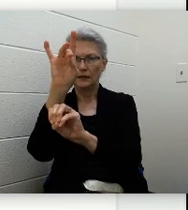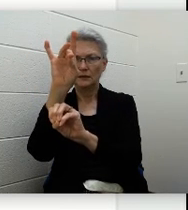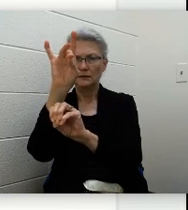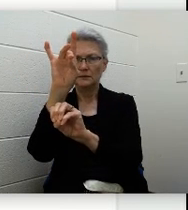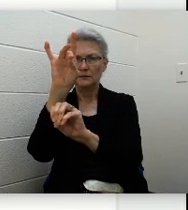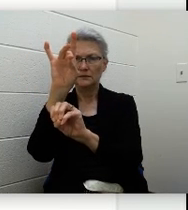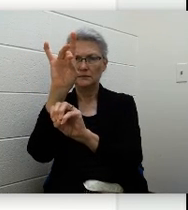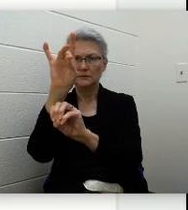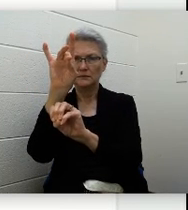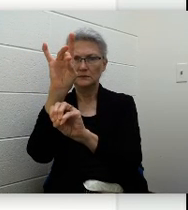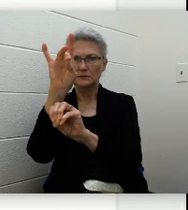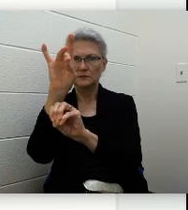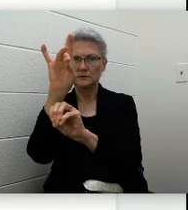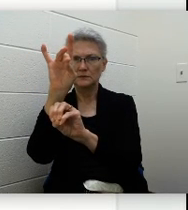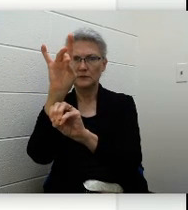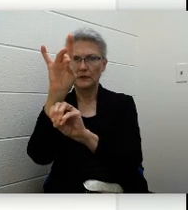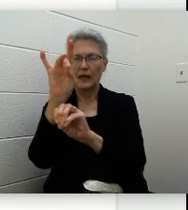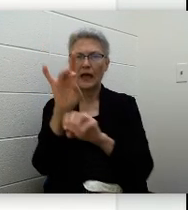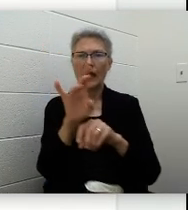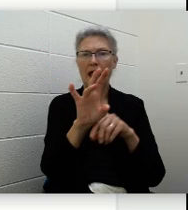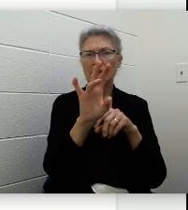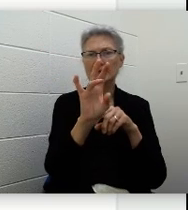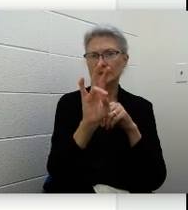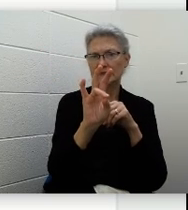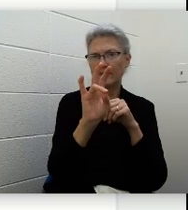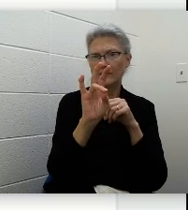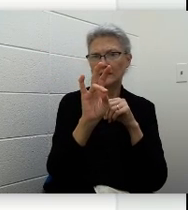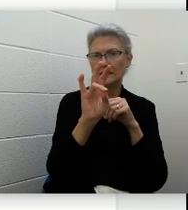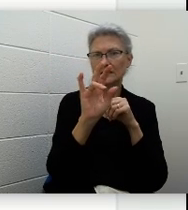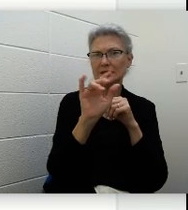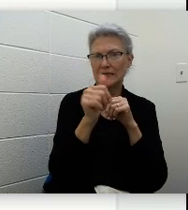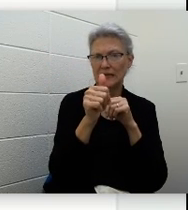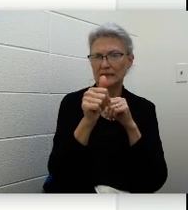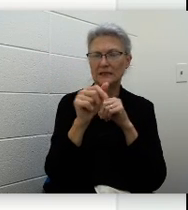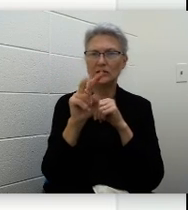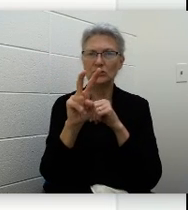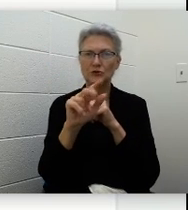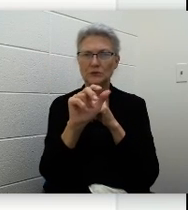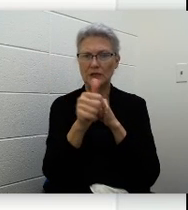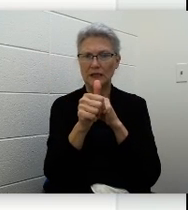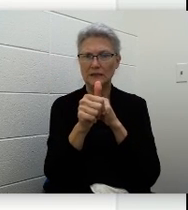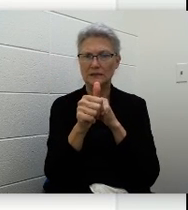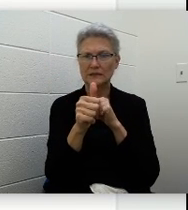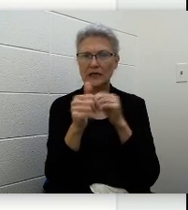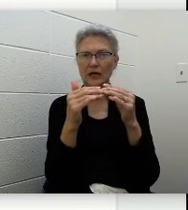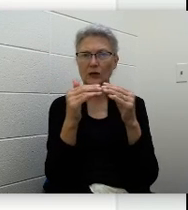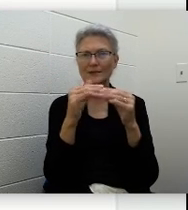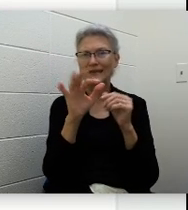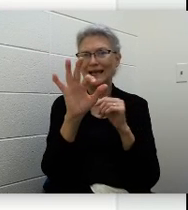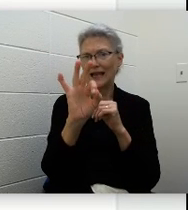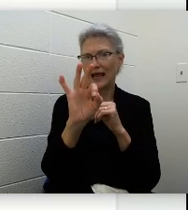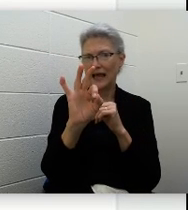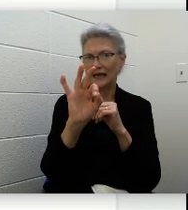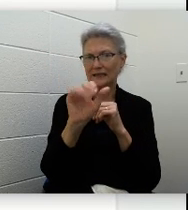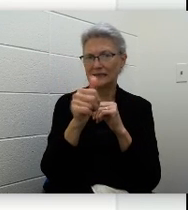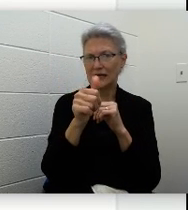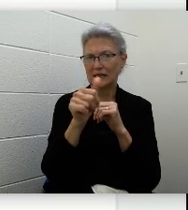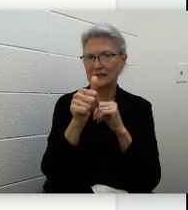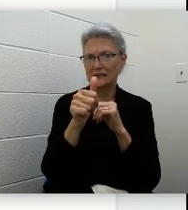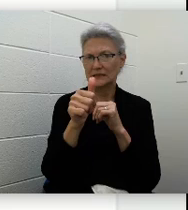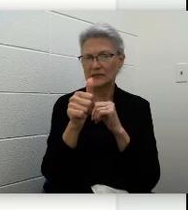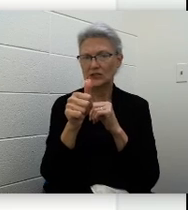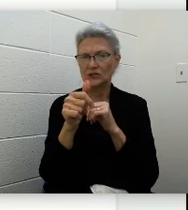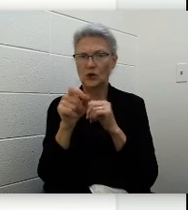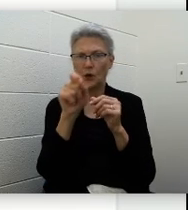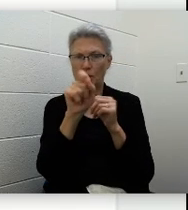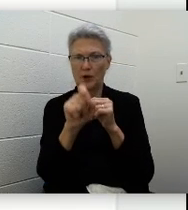I see 7 tens and 2 tens. I know that 7 tens plus 2 tens is 9 tens. And I place